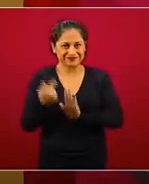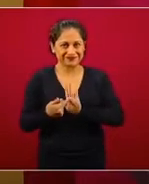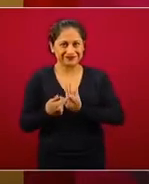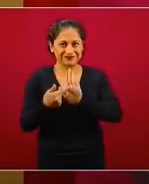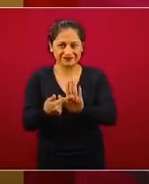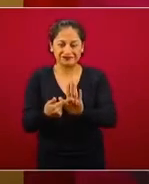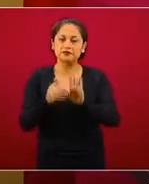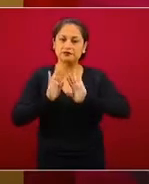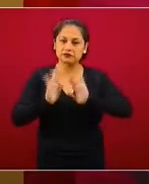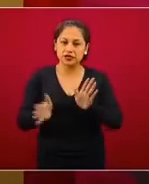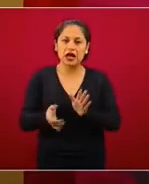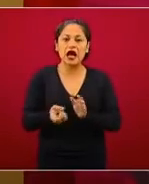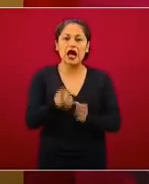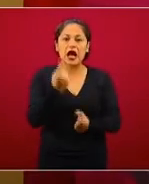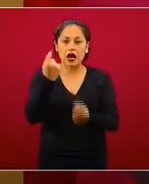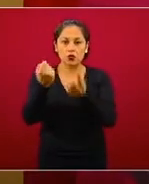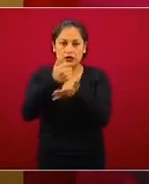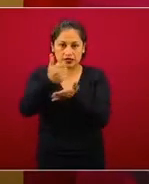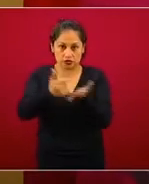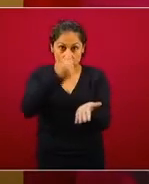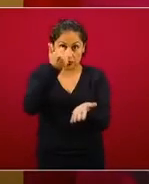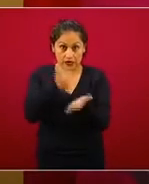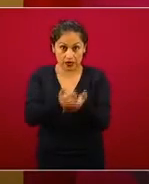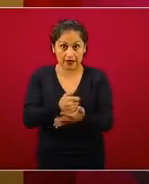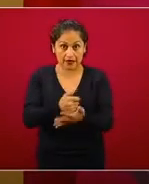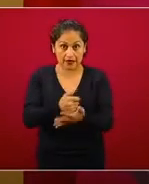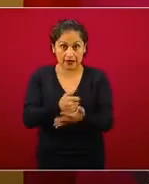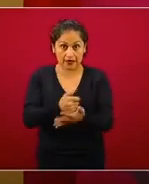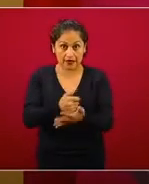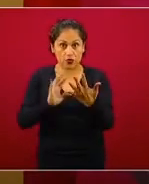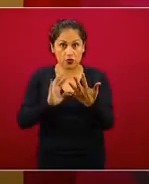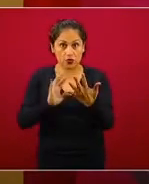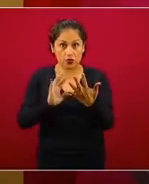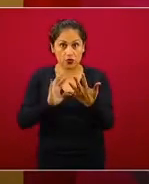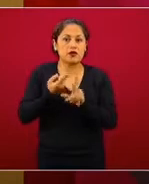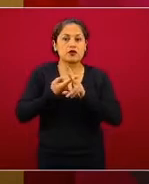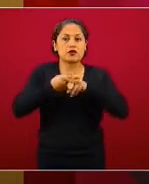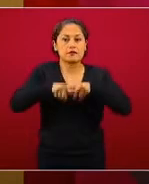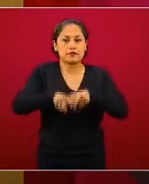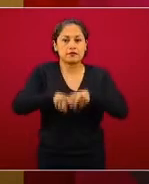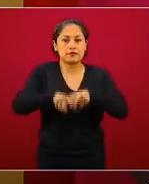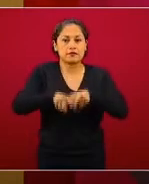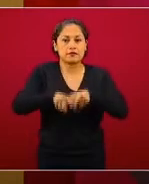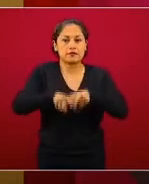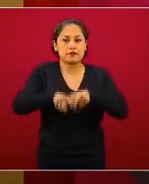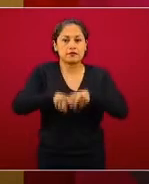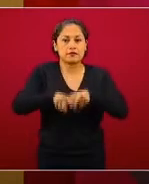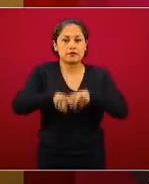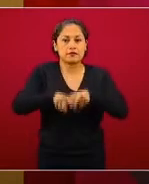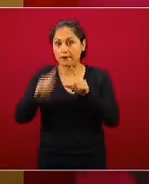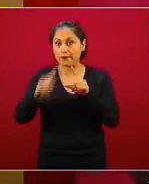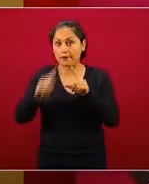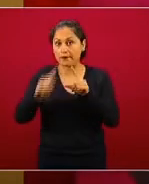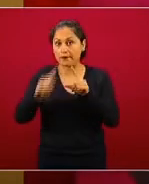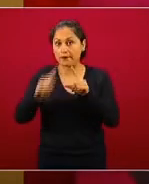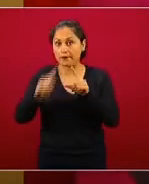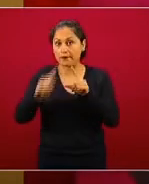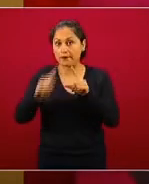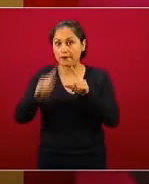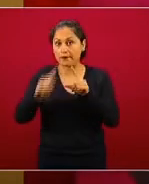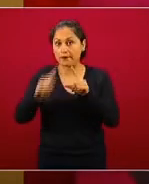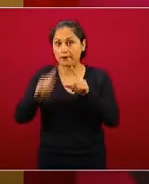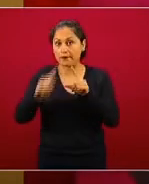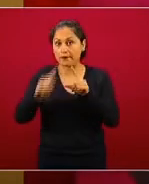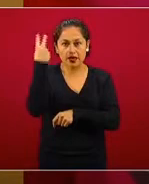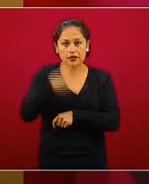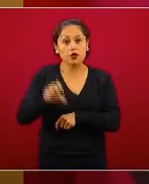distance campaign. And if we stop this soft distance campaign, we're still not going to be stopping preventative measures or